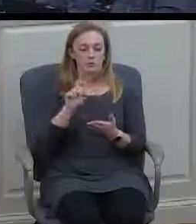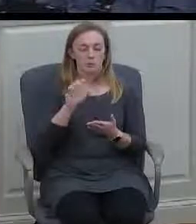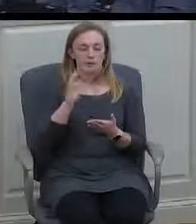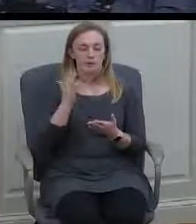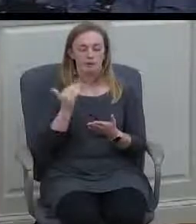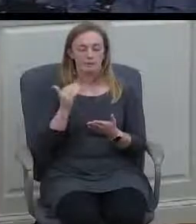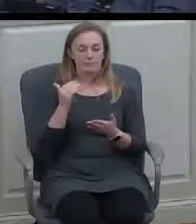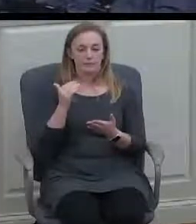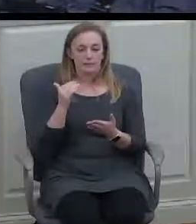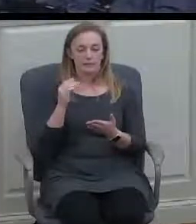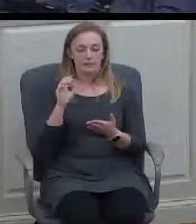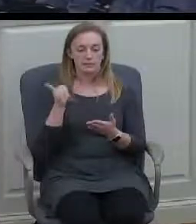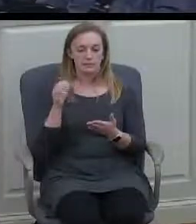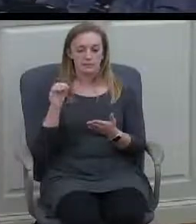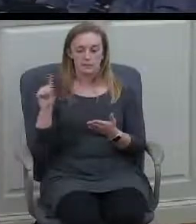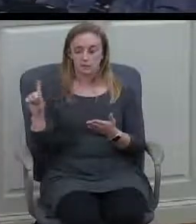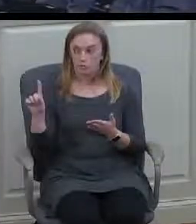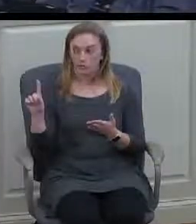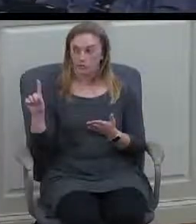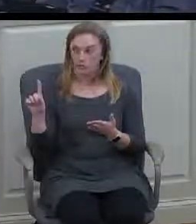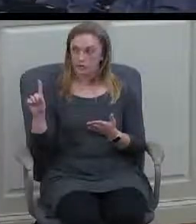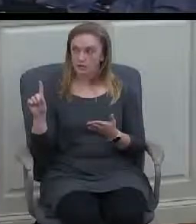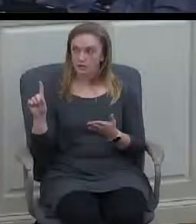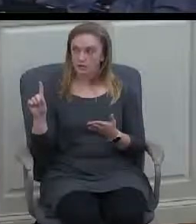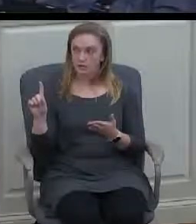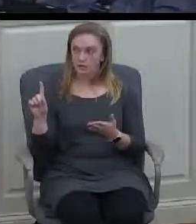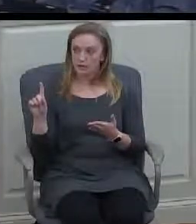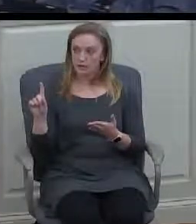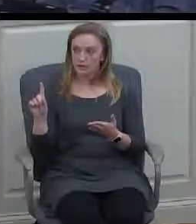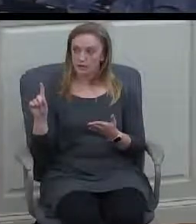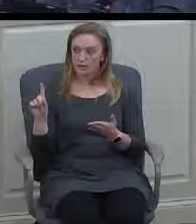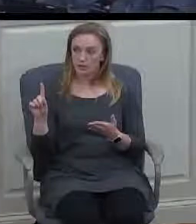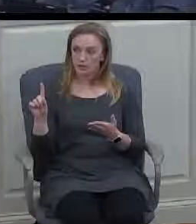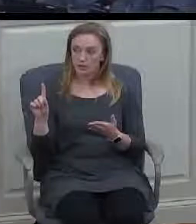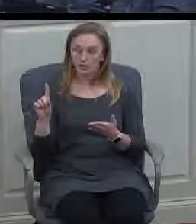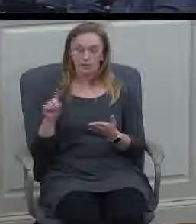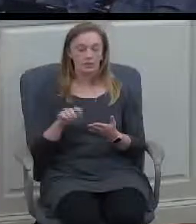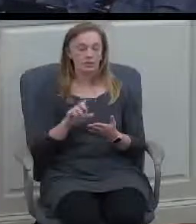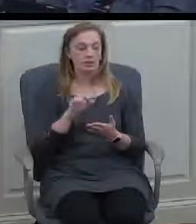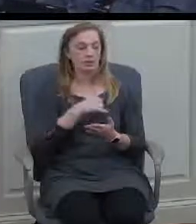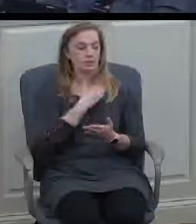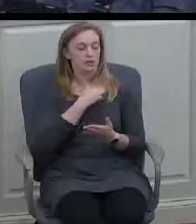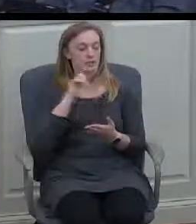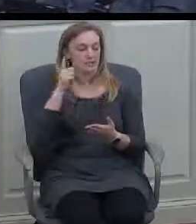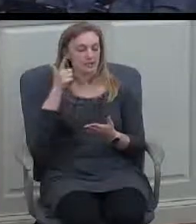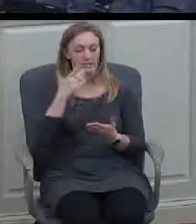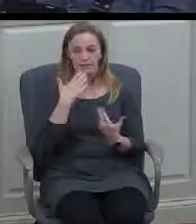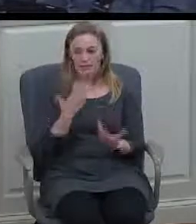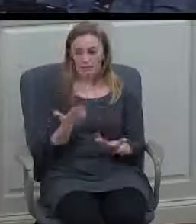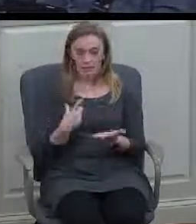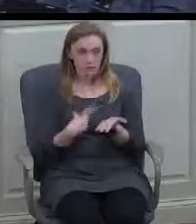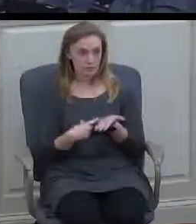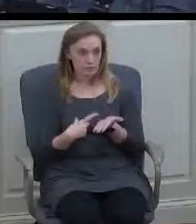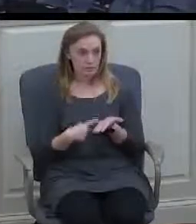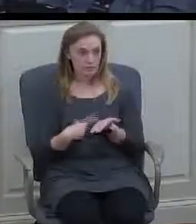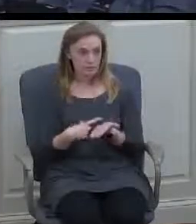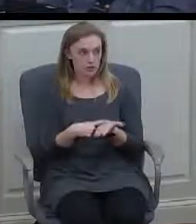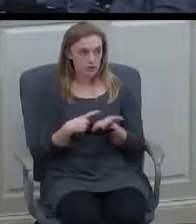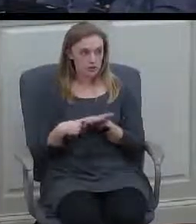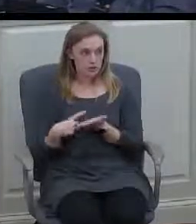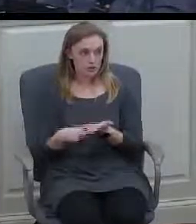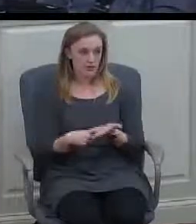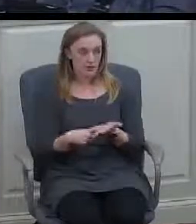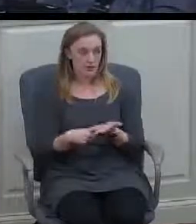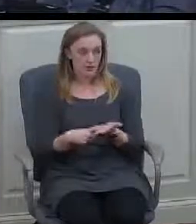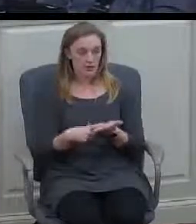2021-15-10-01. Thank you, Commissioner Terry. Is there a second? Second? Mr. Holland, thank you. Discussion?